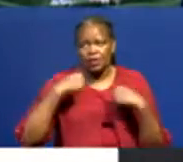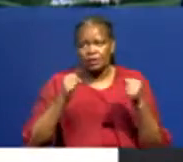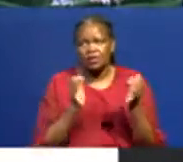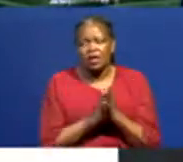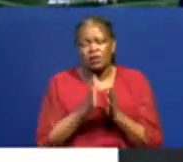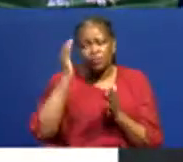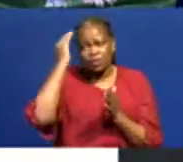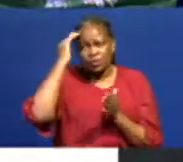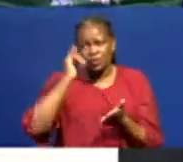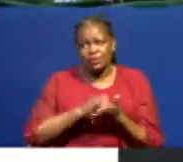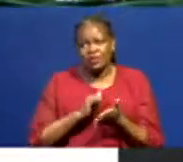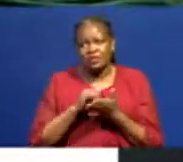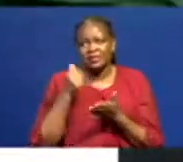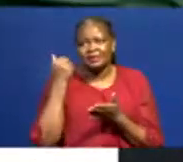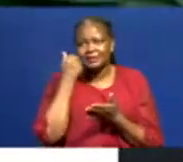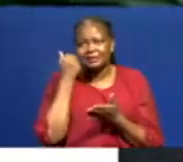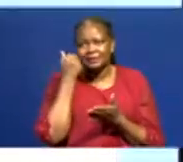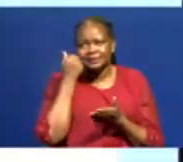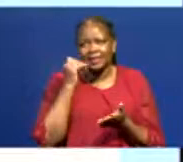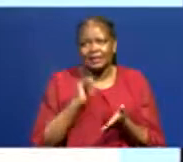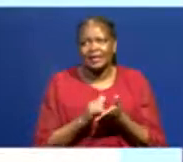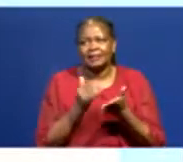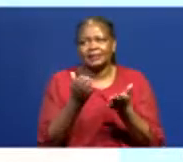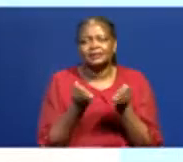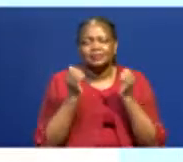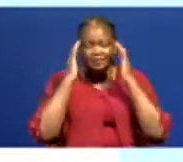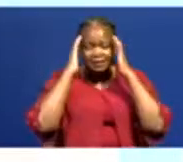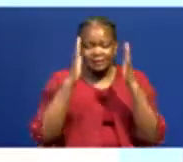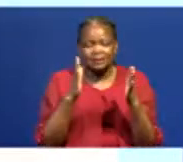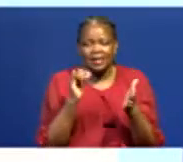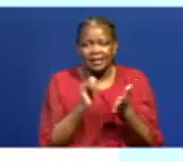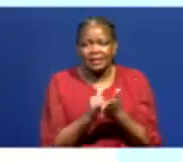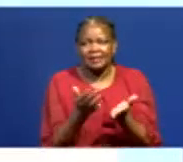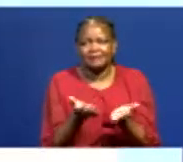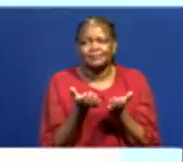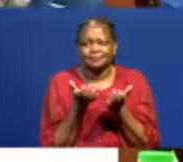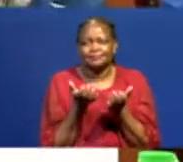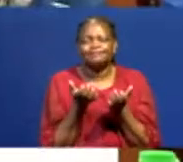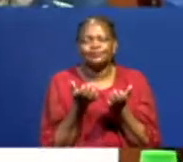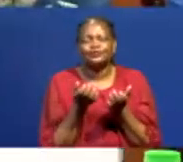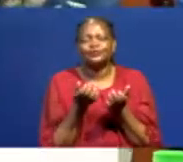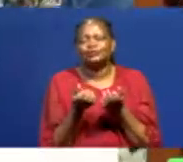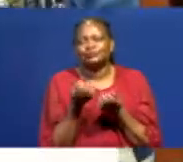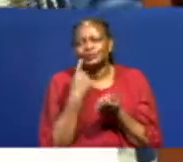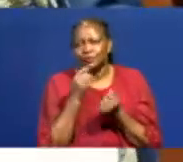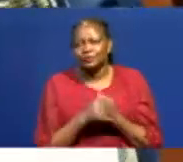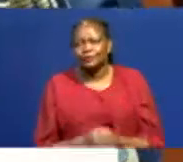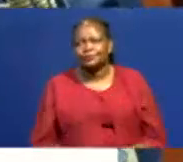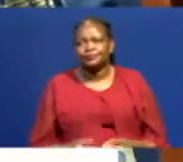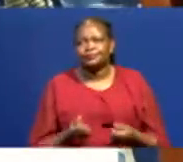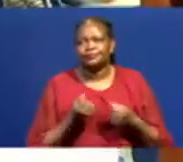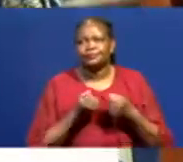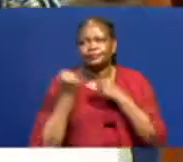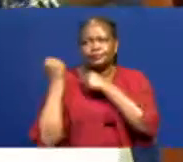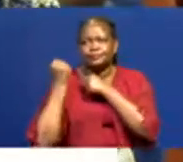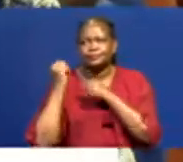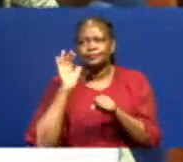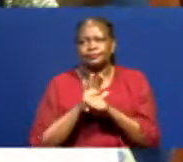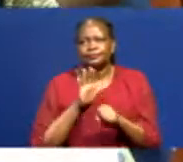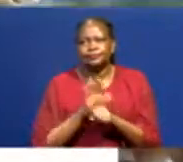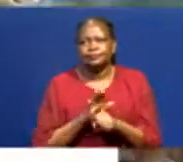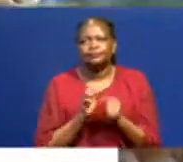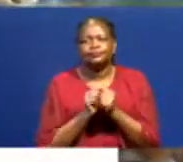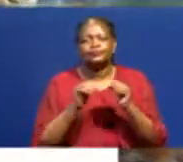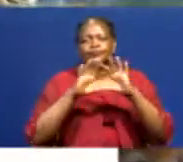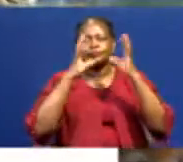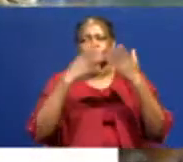know it is an illness that needs attention, that needs to be treated. Suicide cases are on the rise, with the World